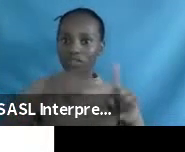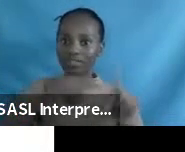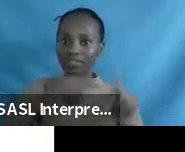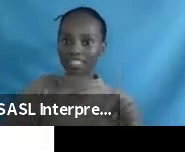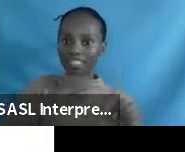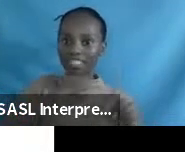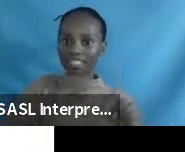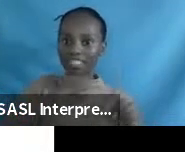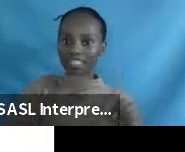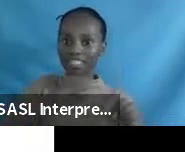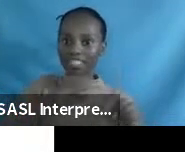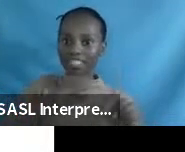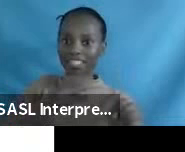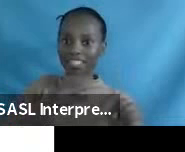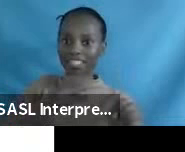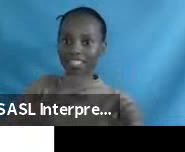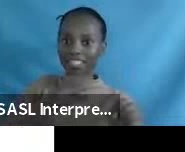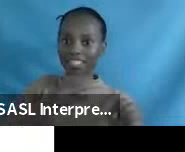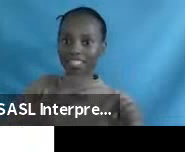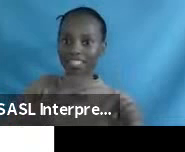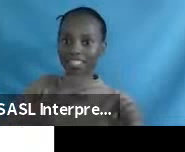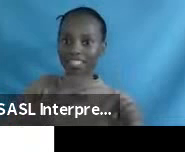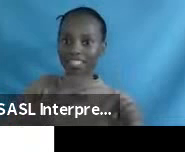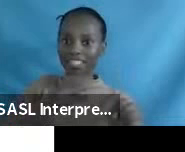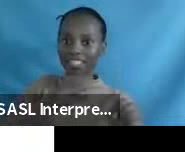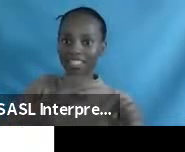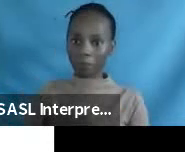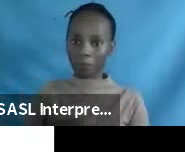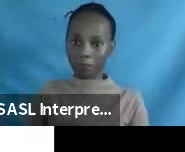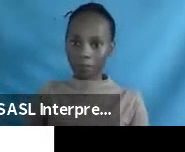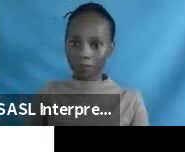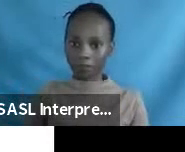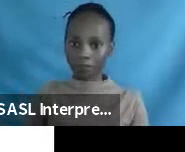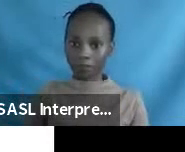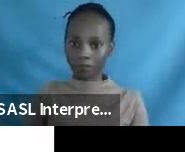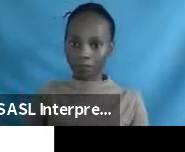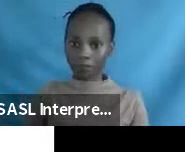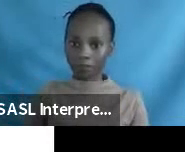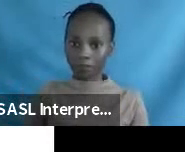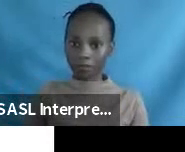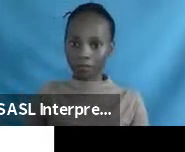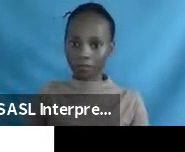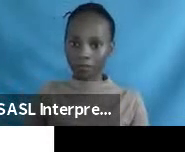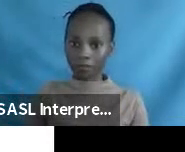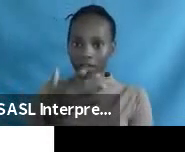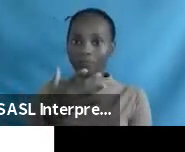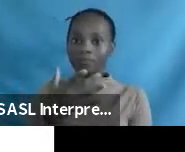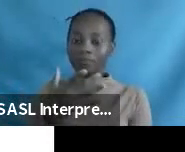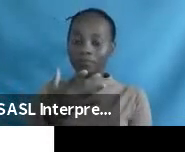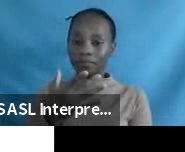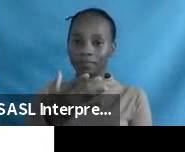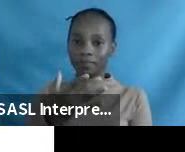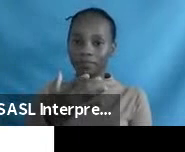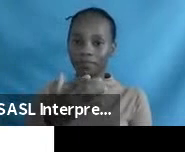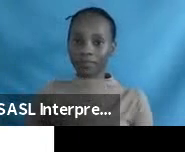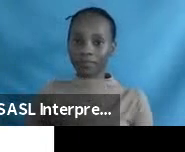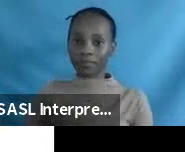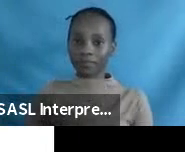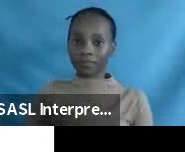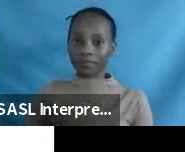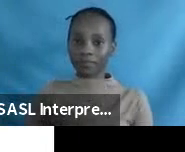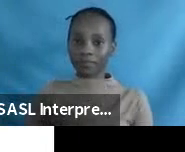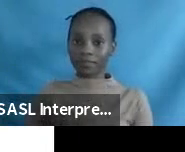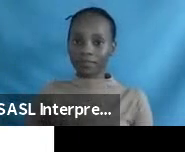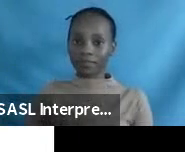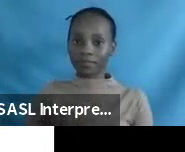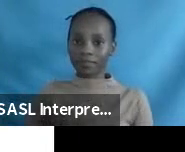from Africa and somewhere else outside of Africa. And this is the reality. And this brings us to the